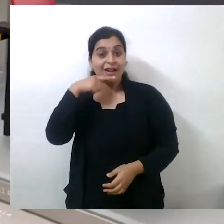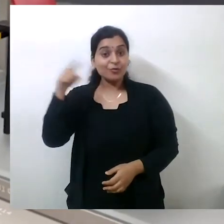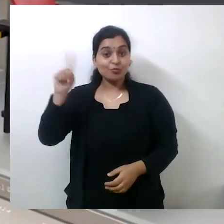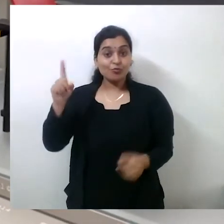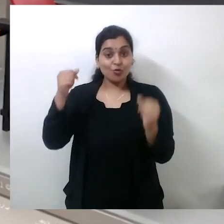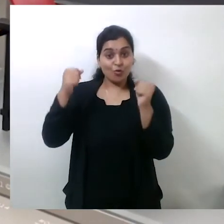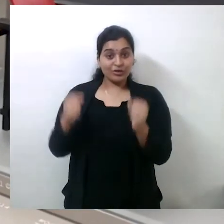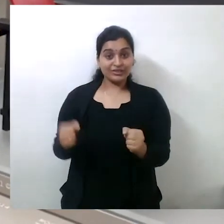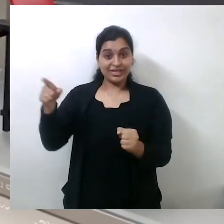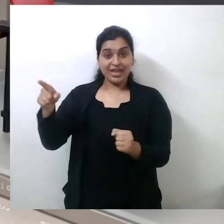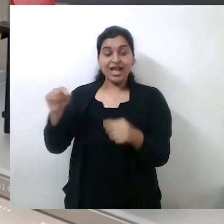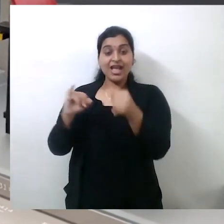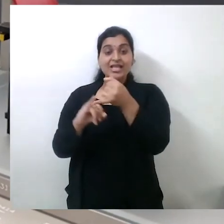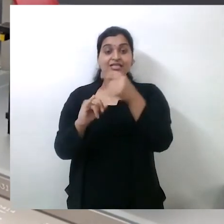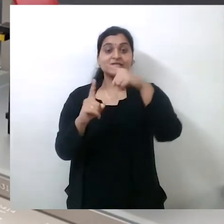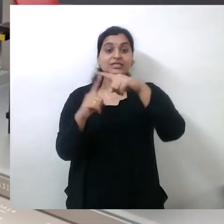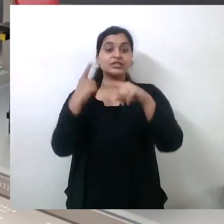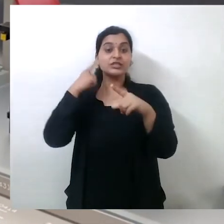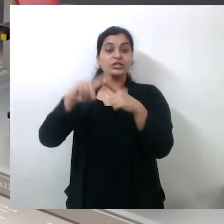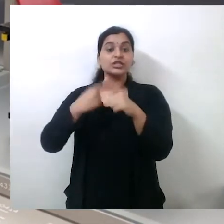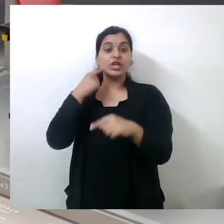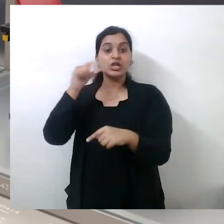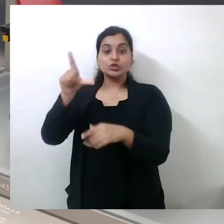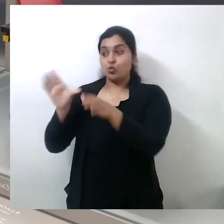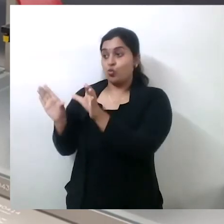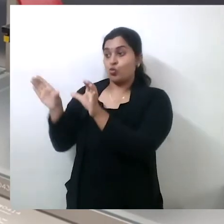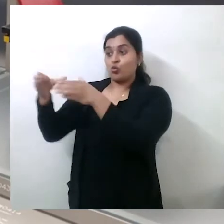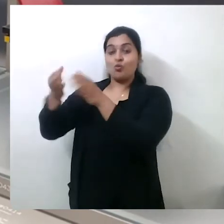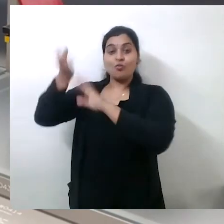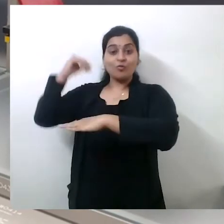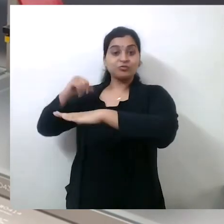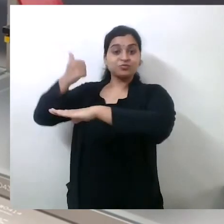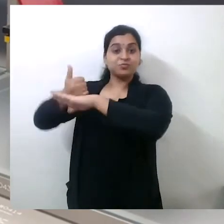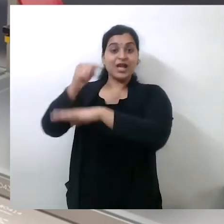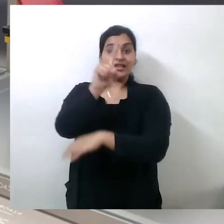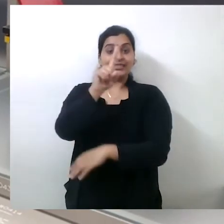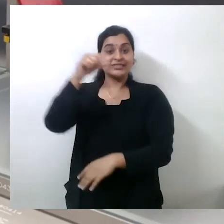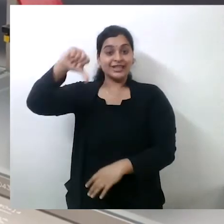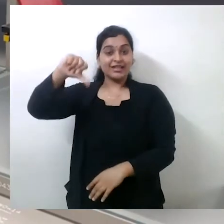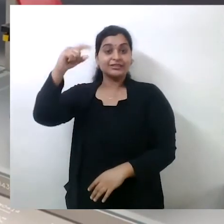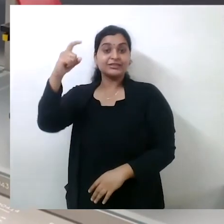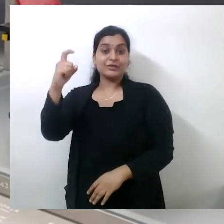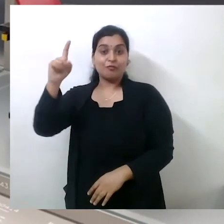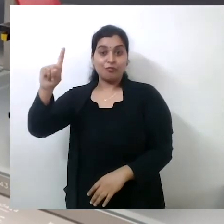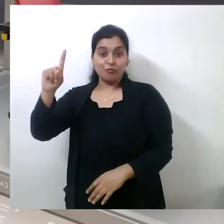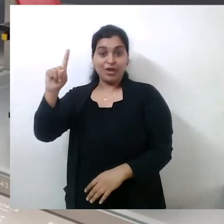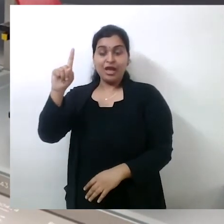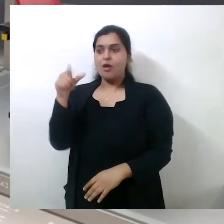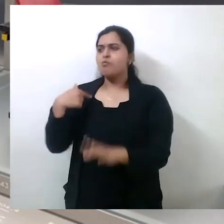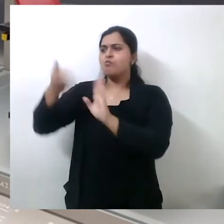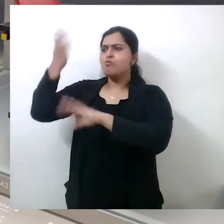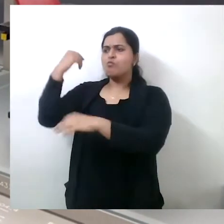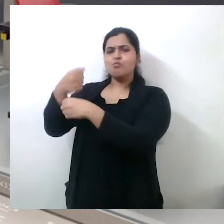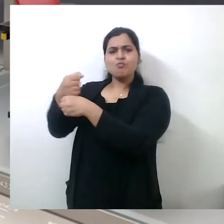closely associated with De Stijl, the group founded in 1917 by Theo van Doesburg and Piet Mondrian, a group